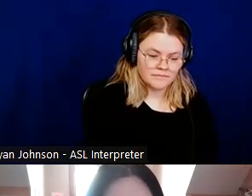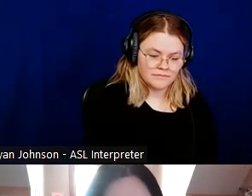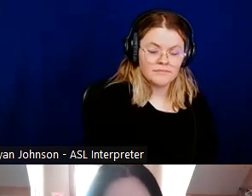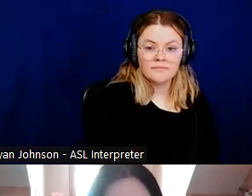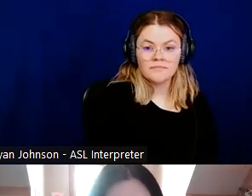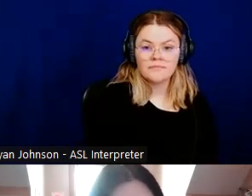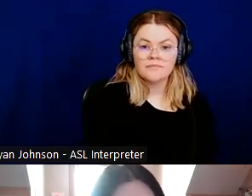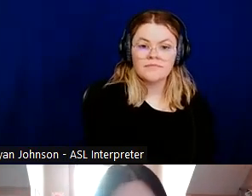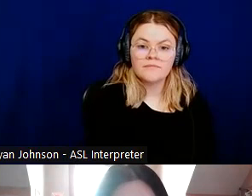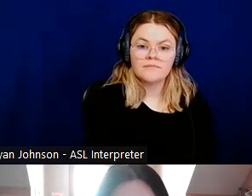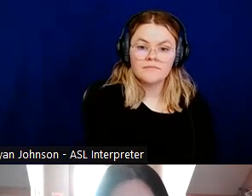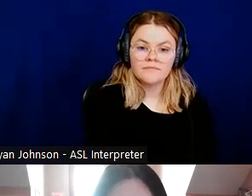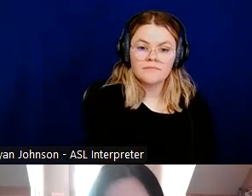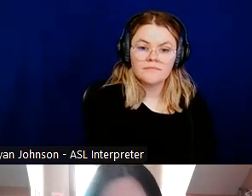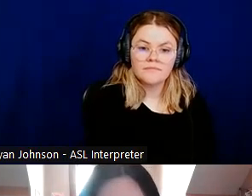poll.